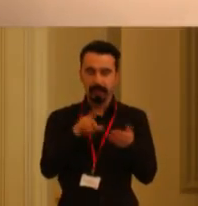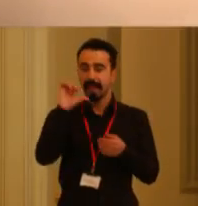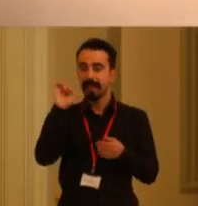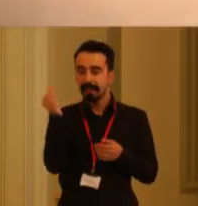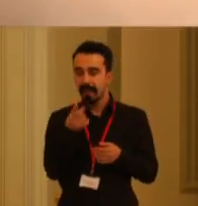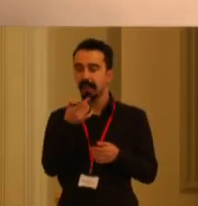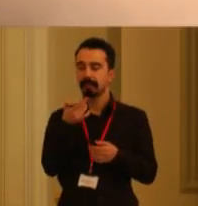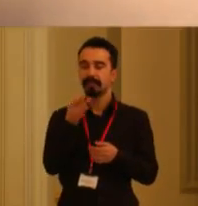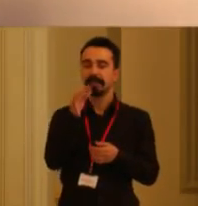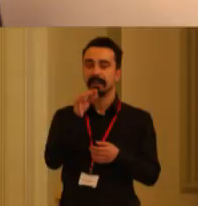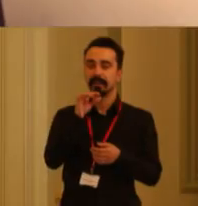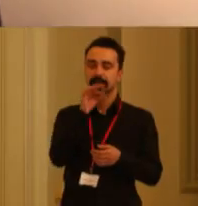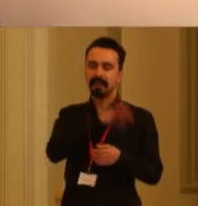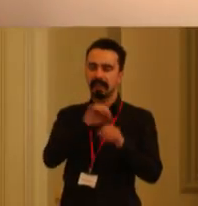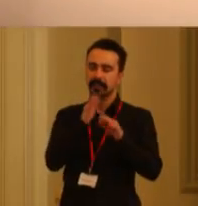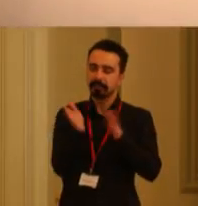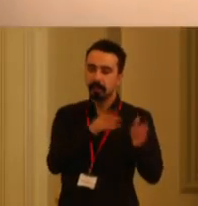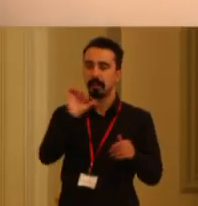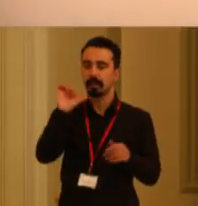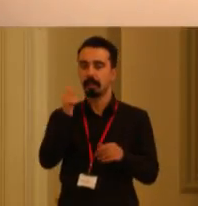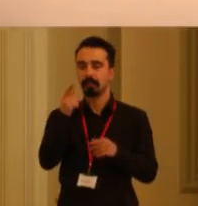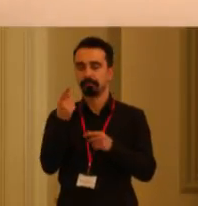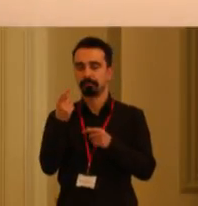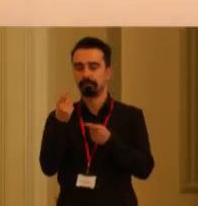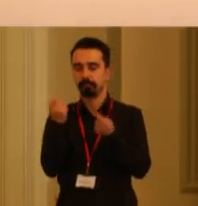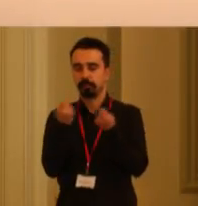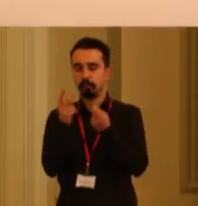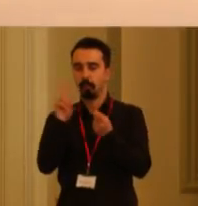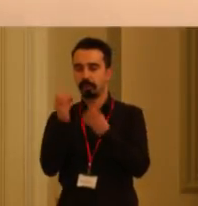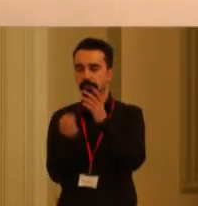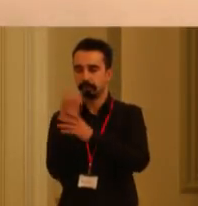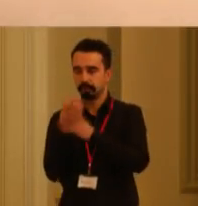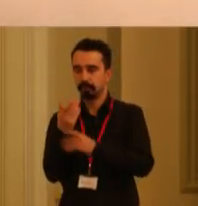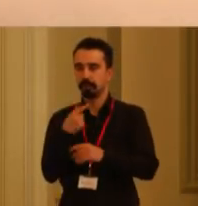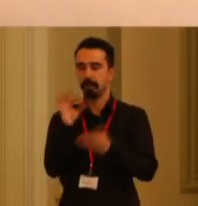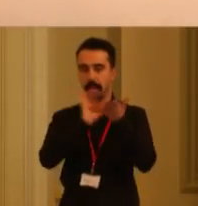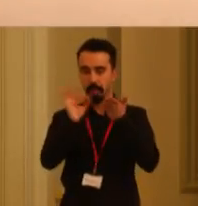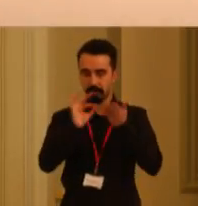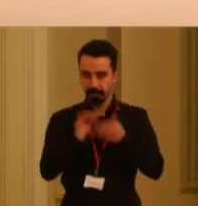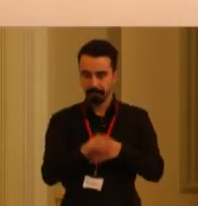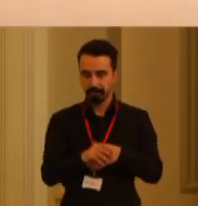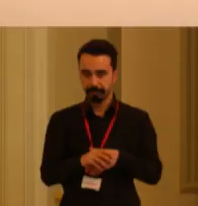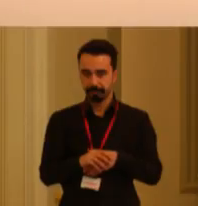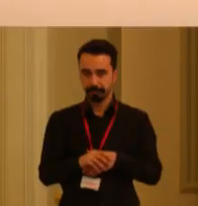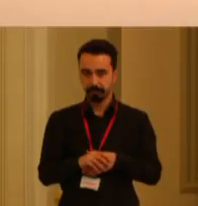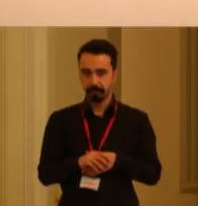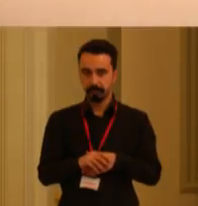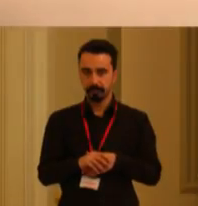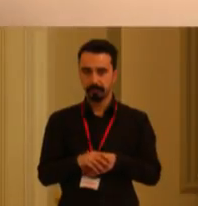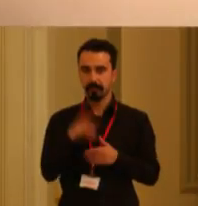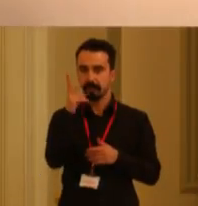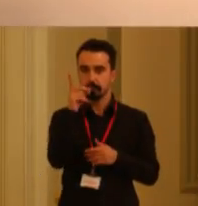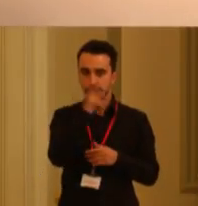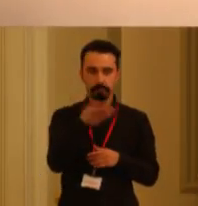article, which is, it's no longer about income, it's much more about value generation. So that's the name of the article.